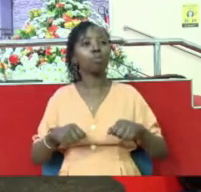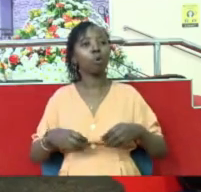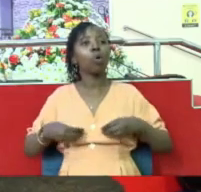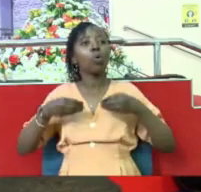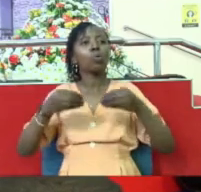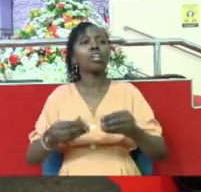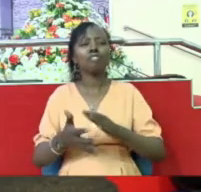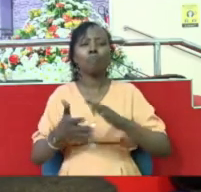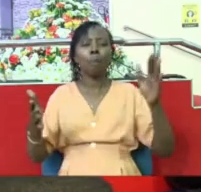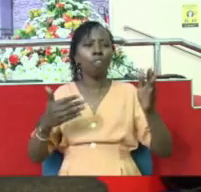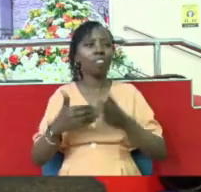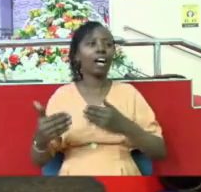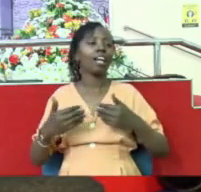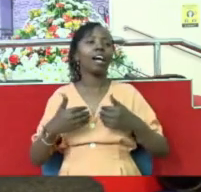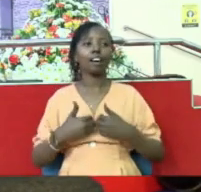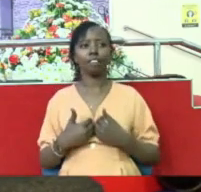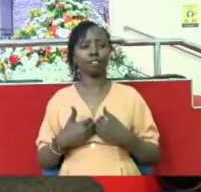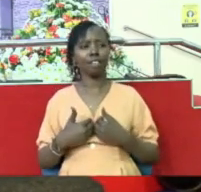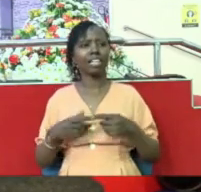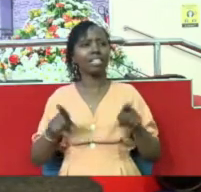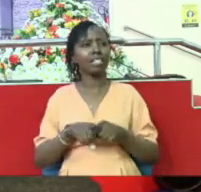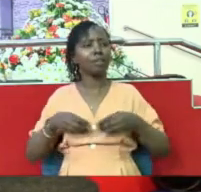freely. Na wale ambao wanaweza watatoana pia bure.